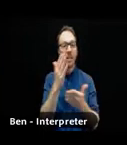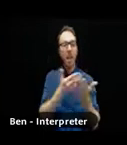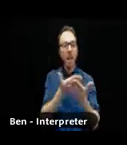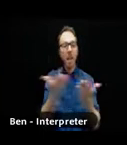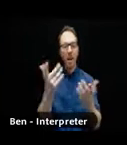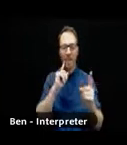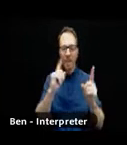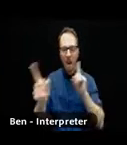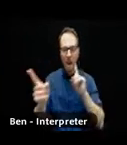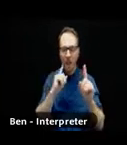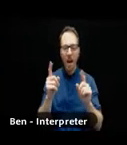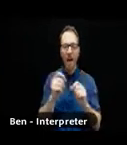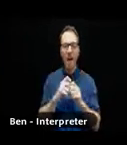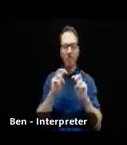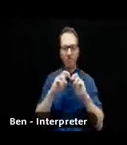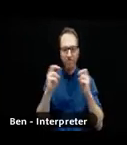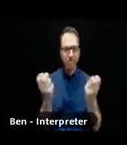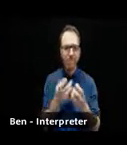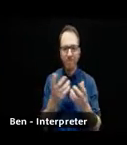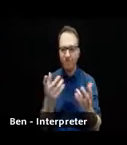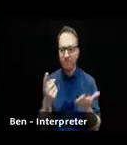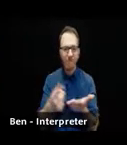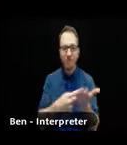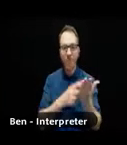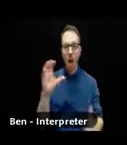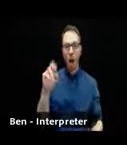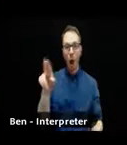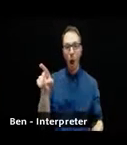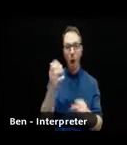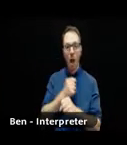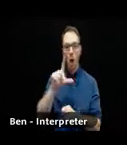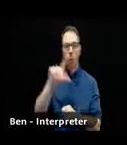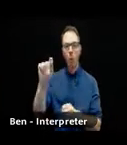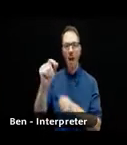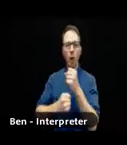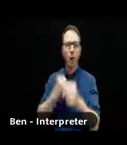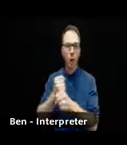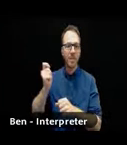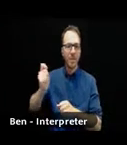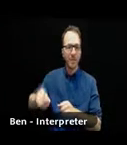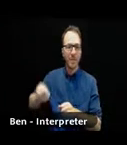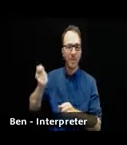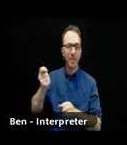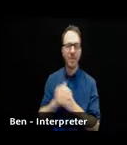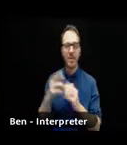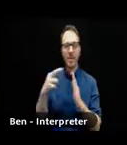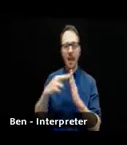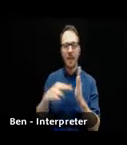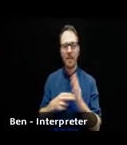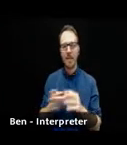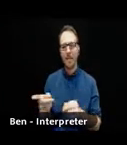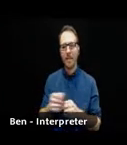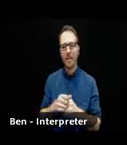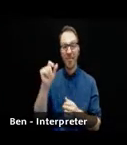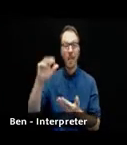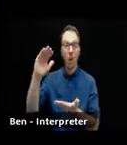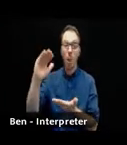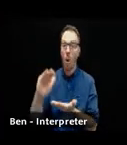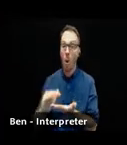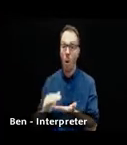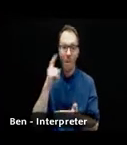were a desire that Connor ended up getting a sentence of 20 years, and which is very low for